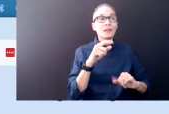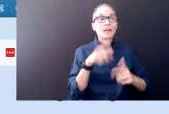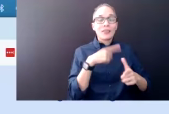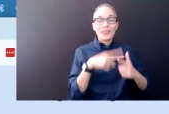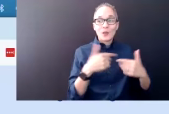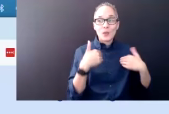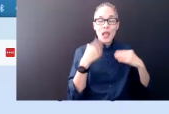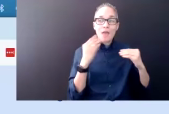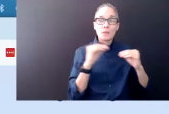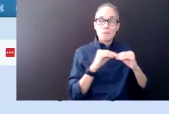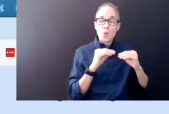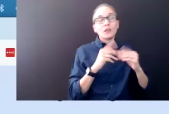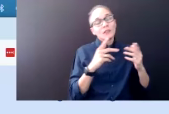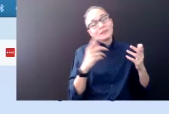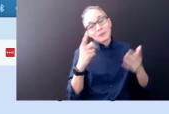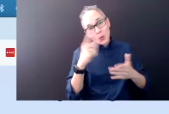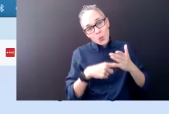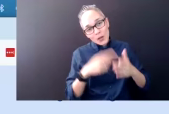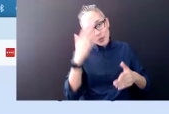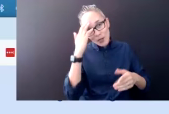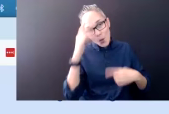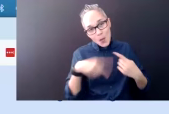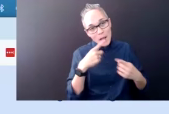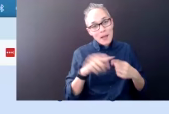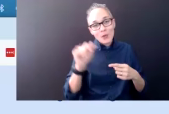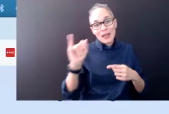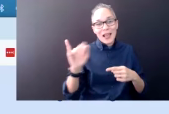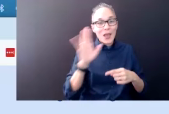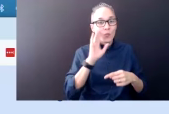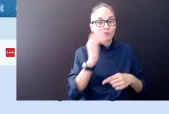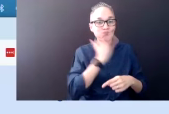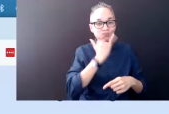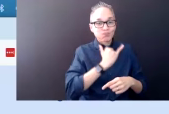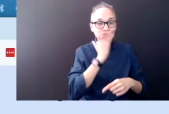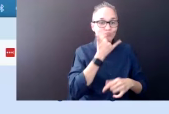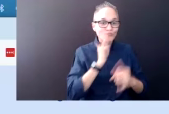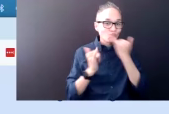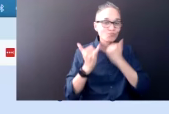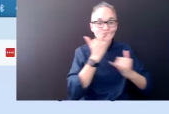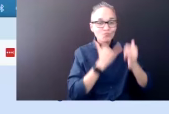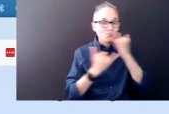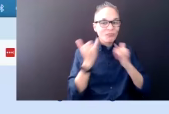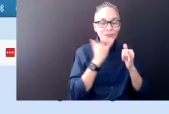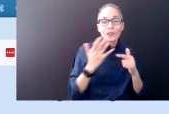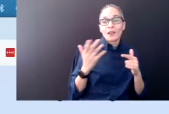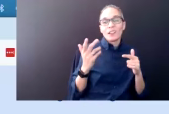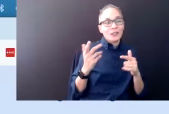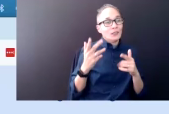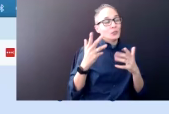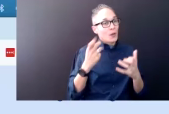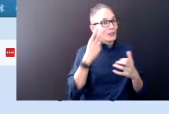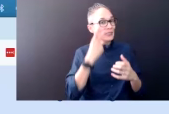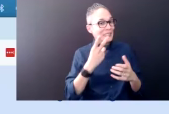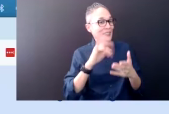a more consistent, because what do we know about AI? It hallucinates. So the more our prompt hones in on how we want that interaction to